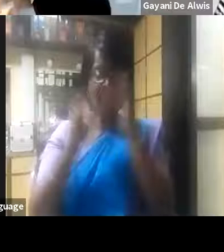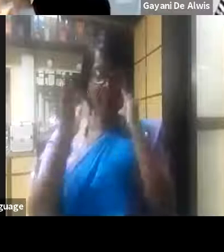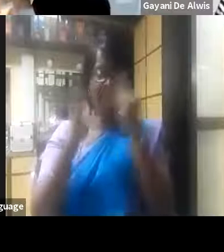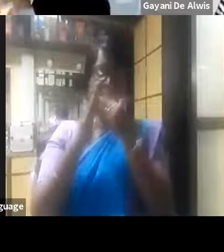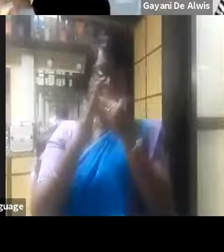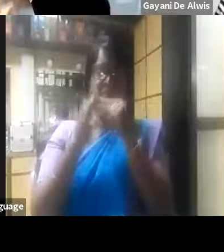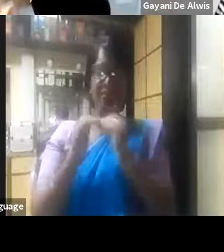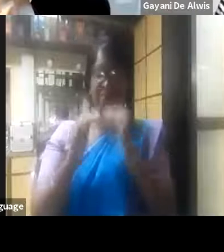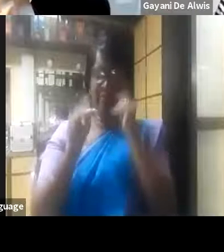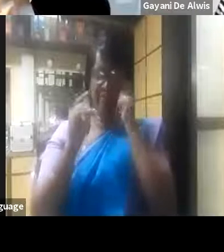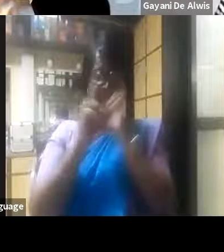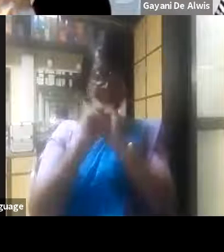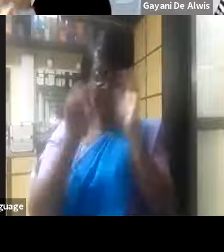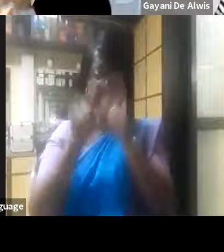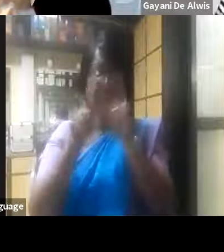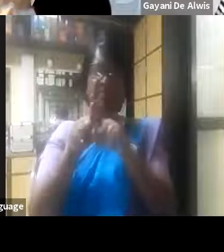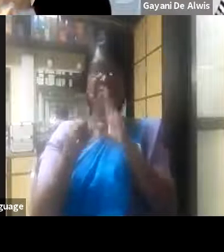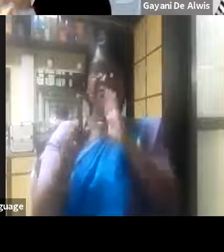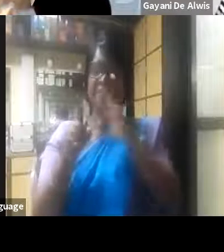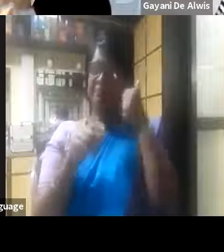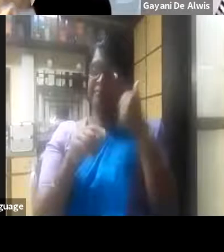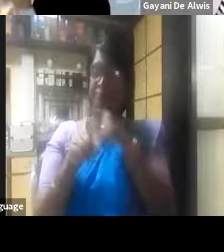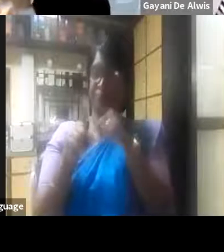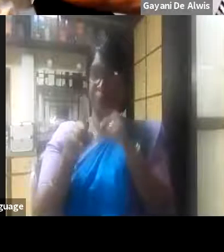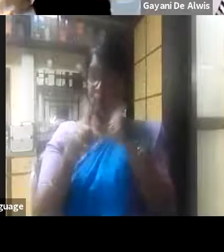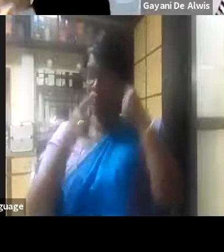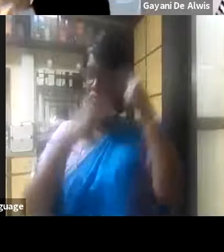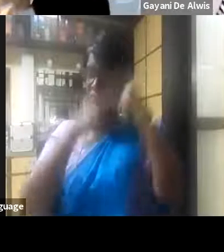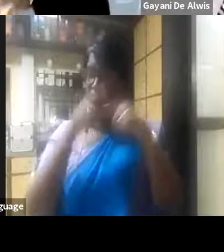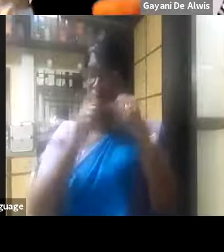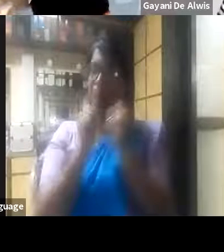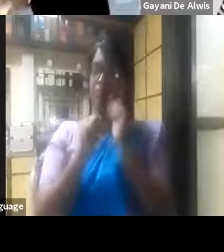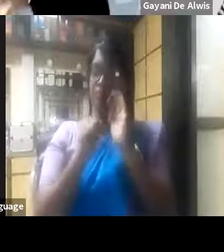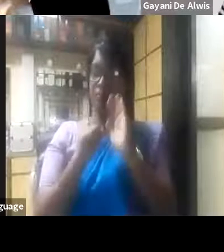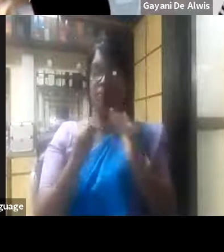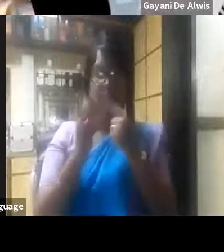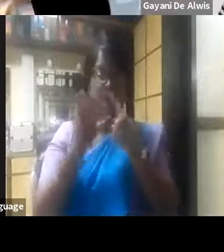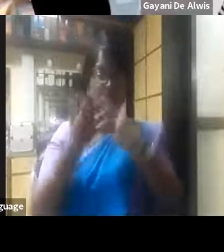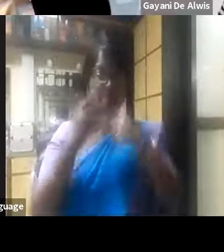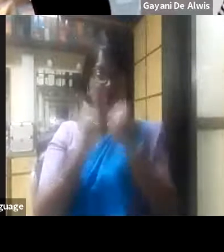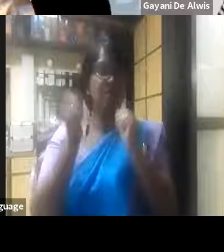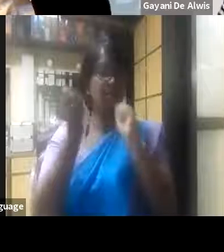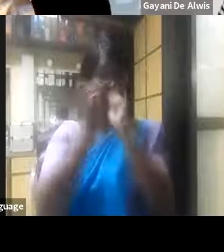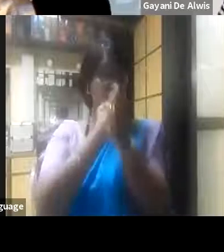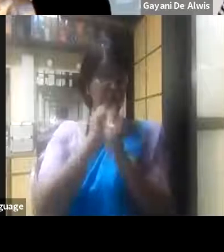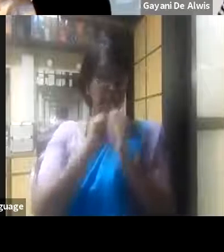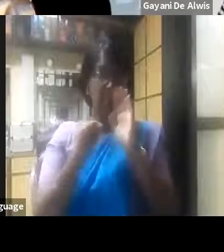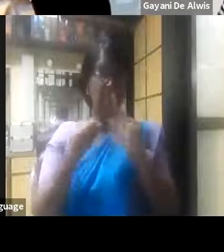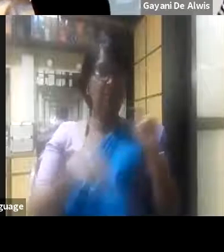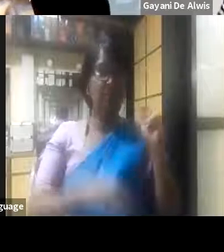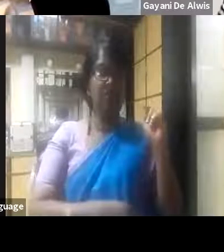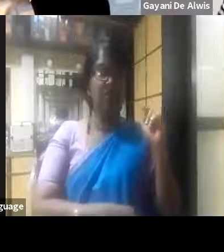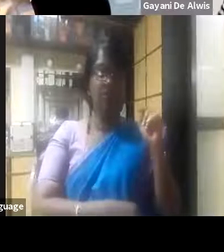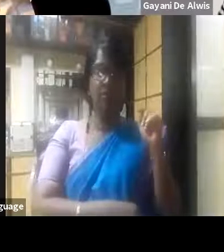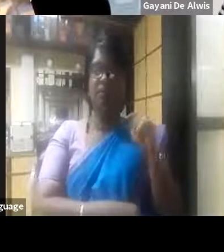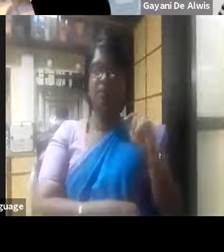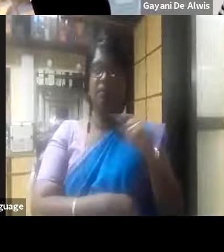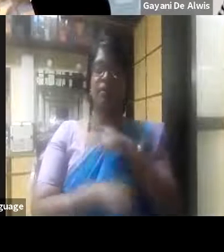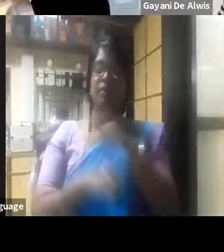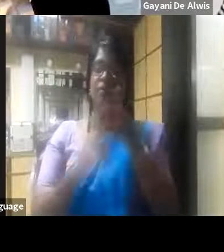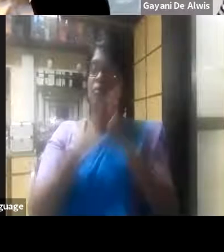environmental, social, economic factors, throughout the supply chain. And there are many